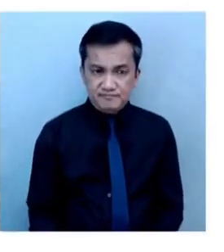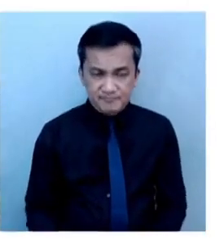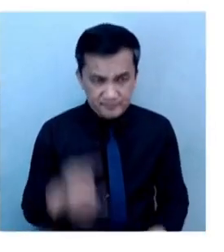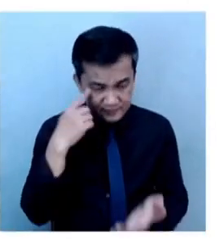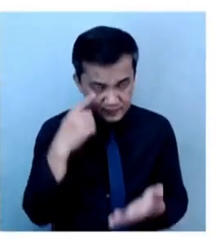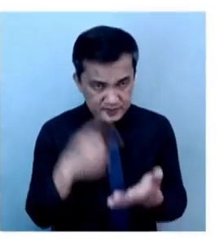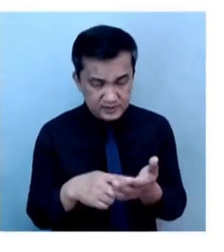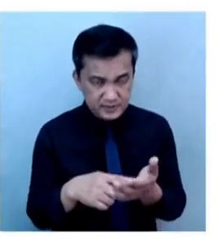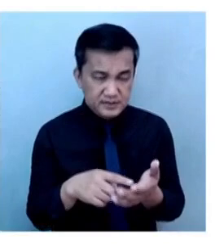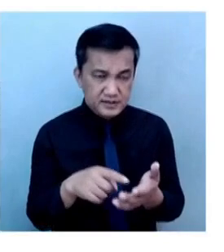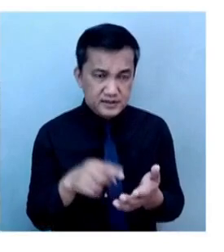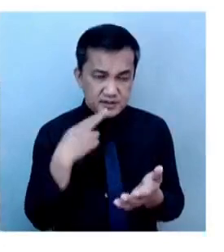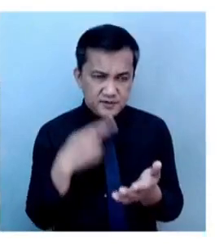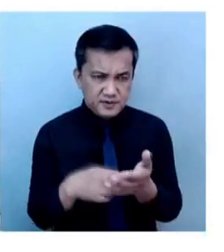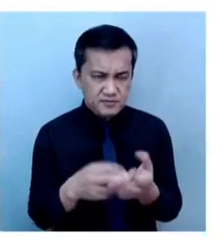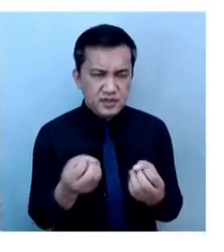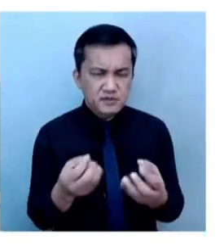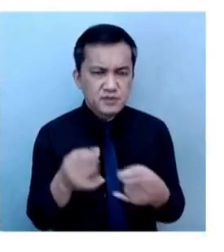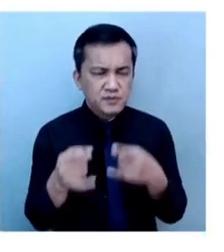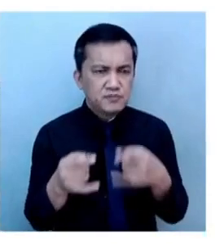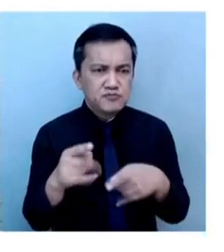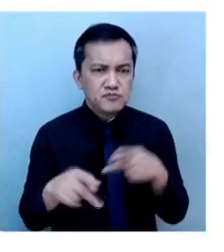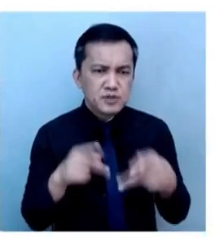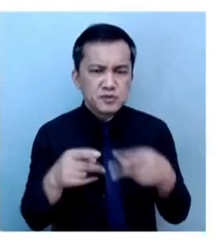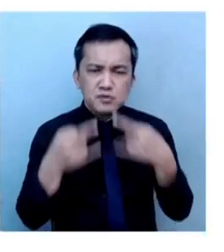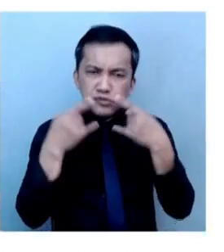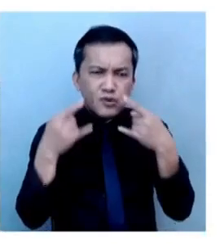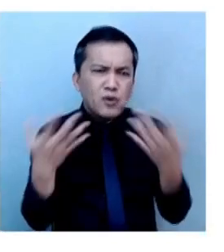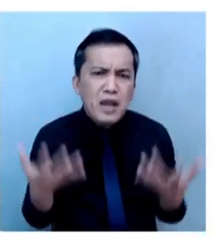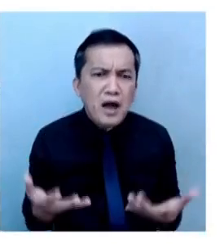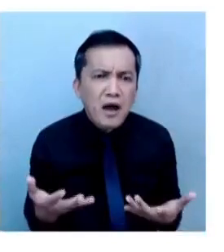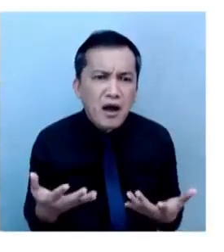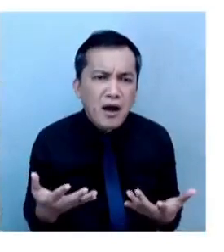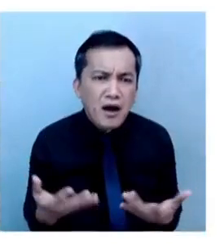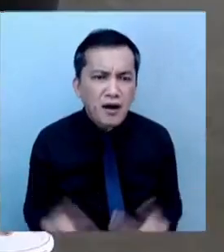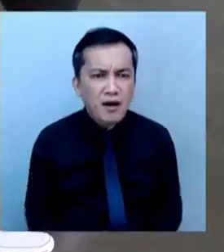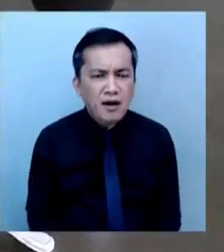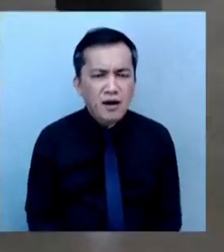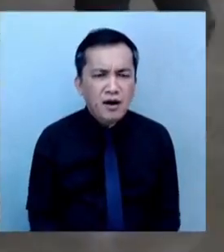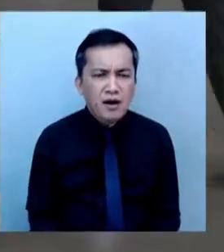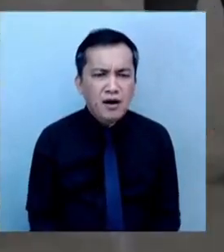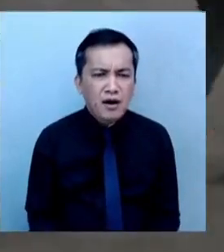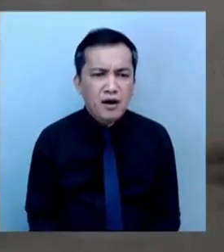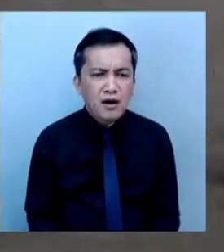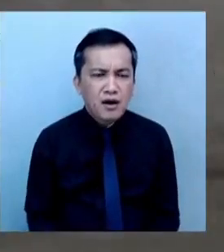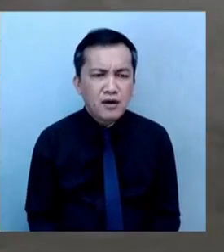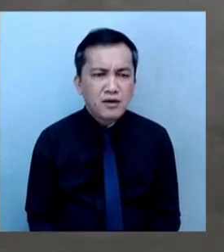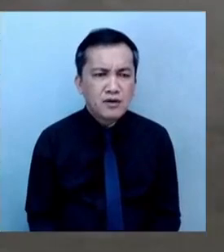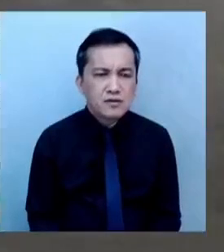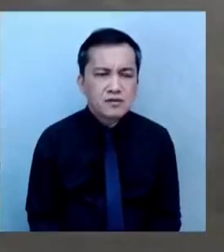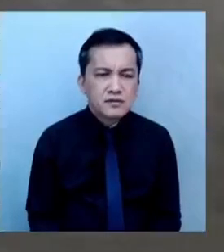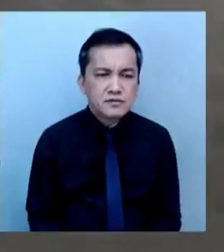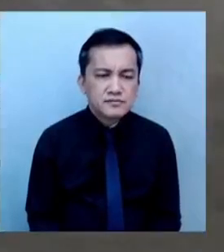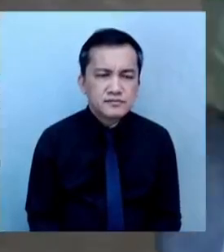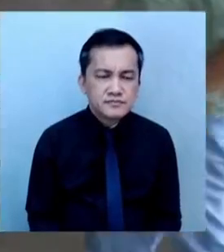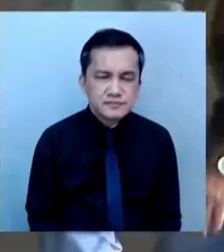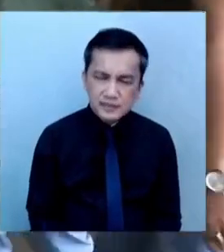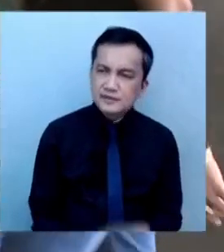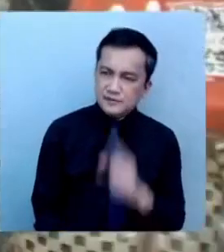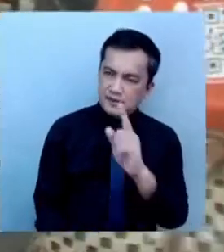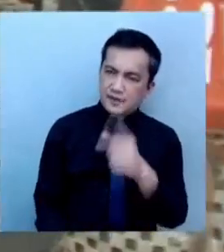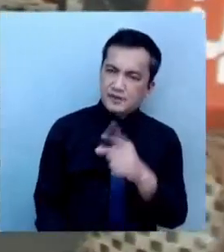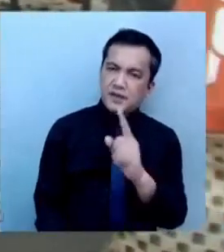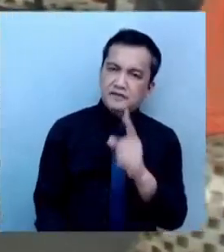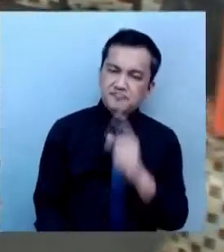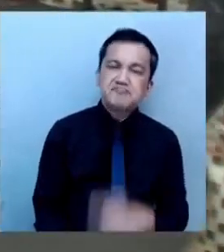at the port, they're not wearing masks. That's correct, Carmina.